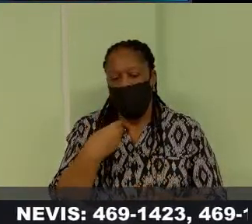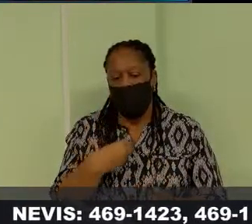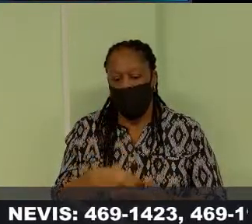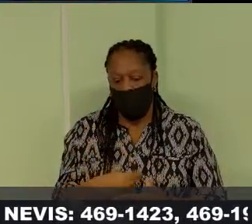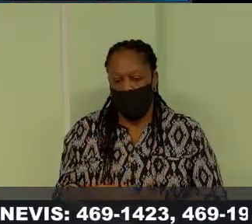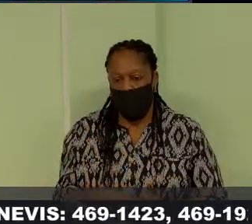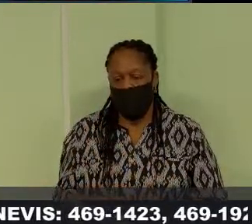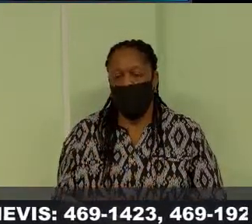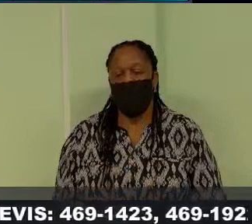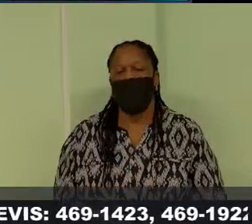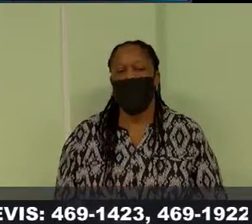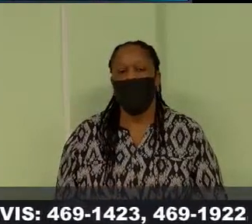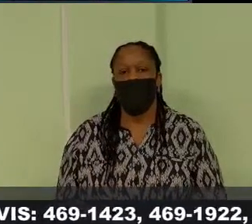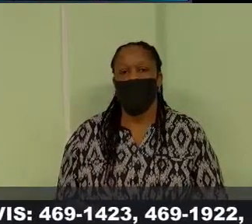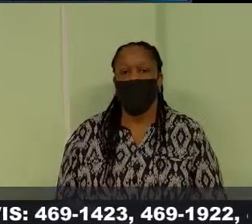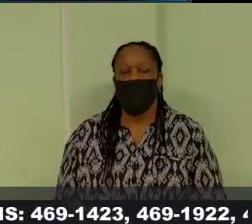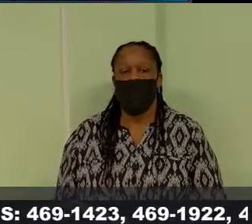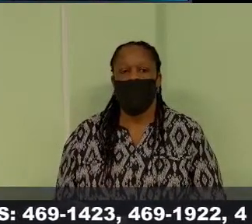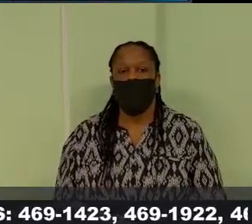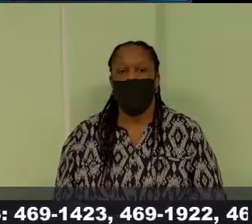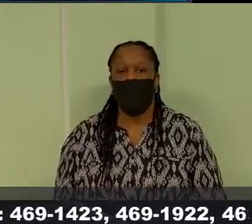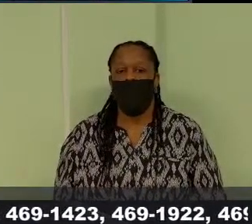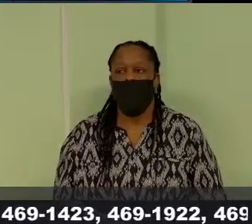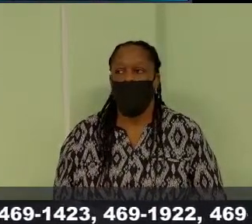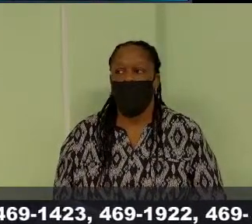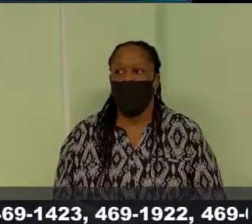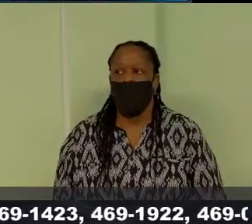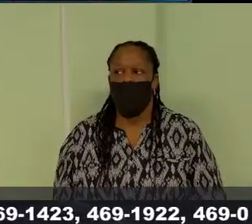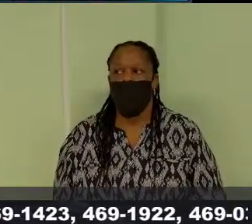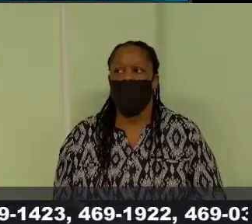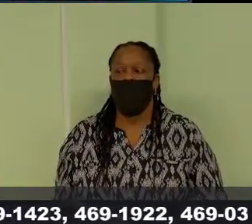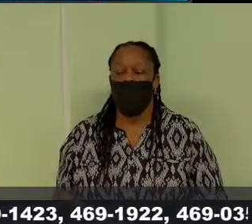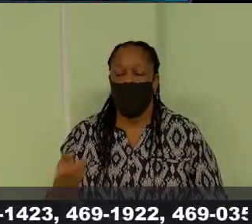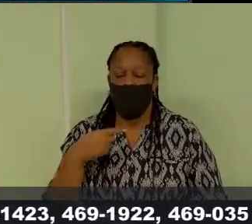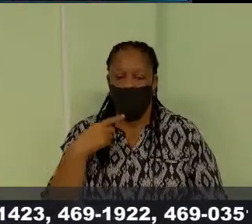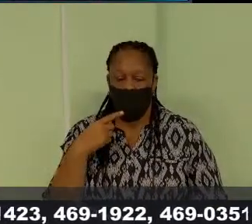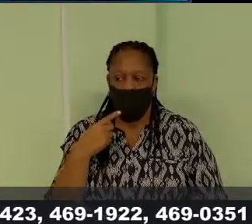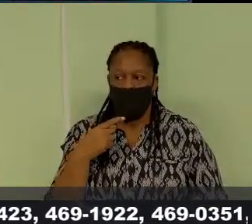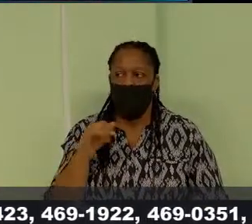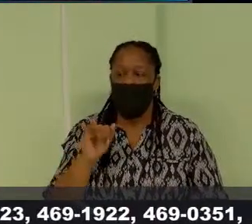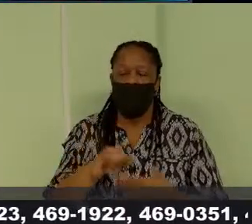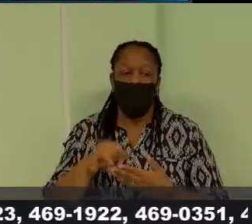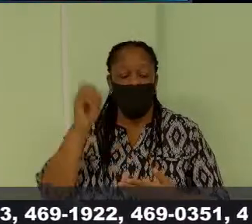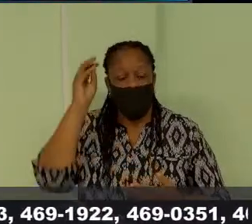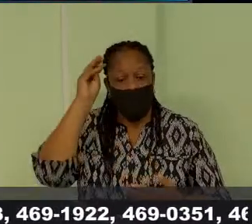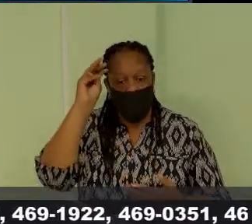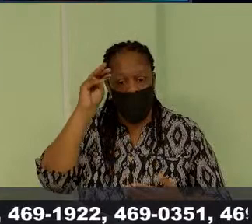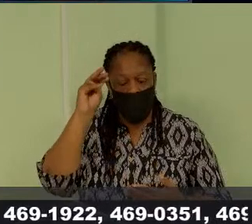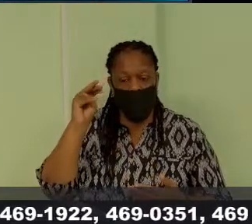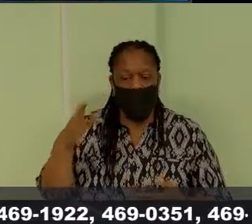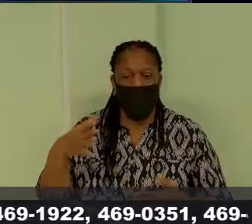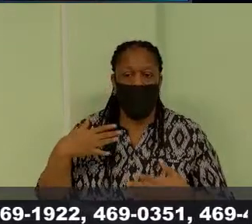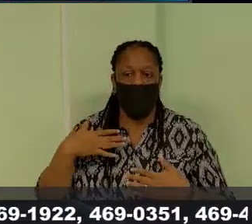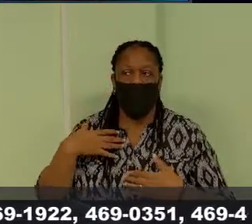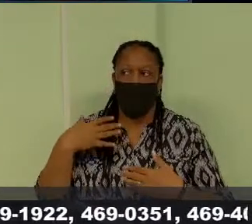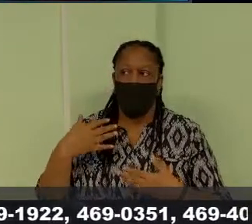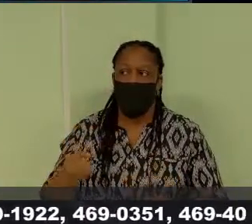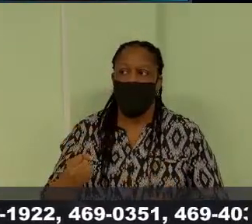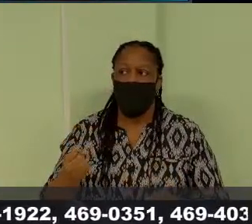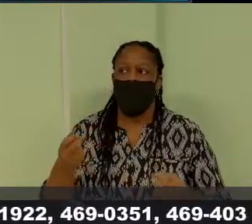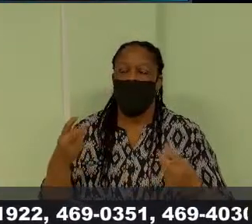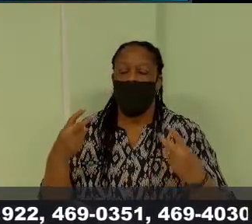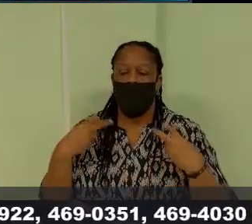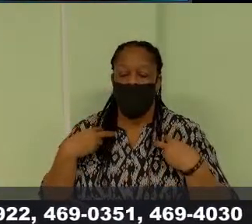repeatedly on this program that the Ministry of Health has a molecular machine at